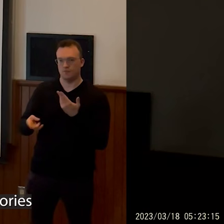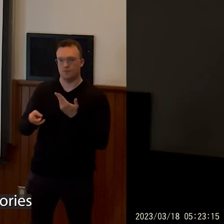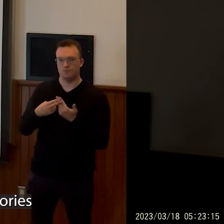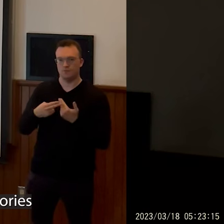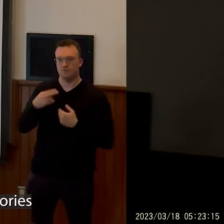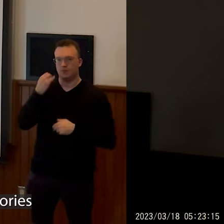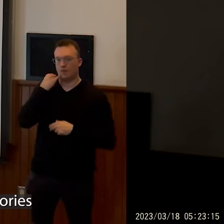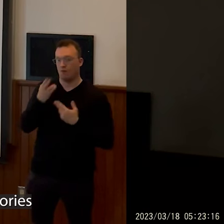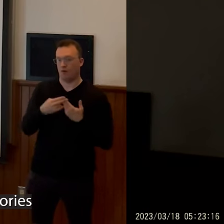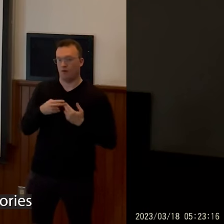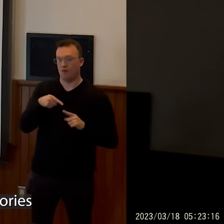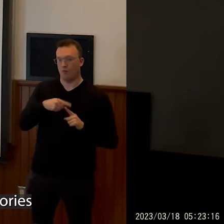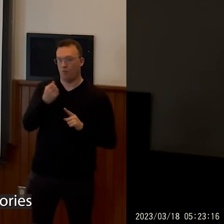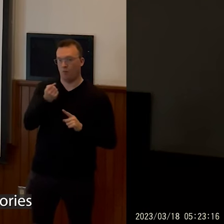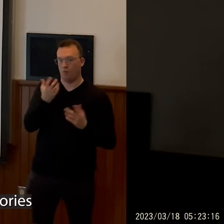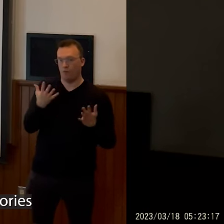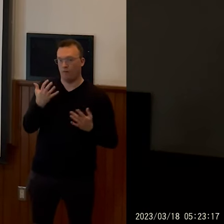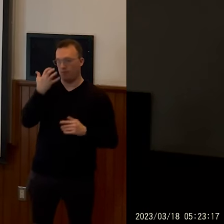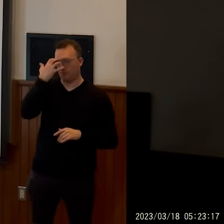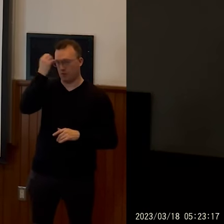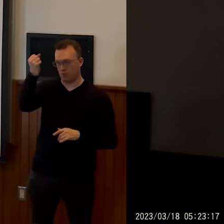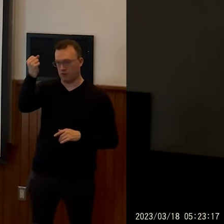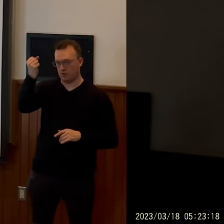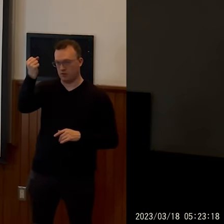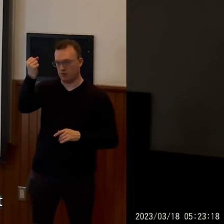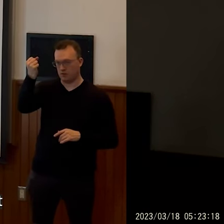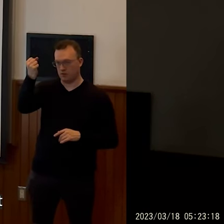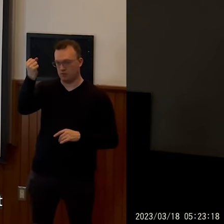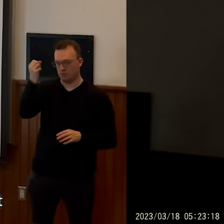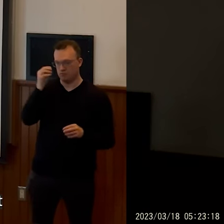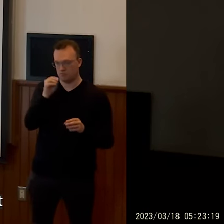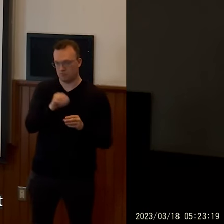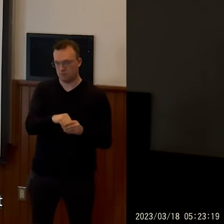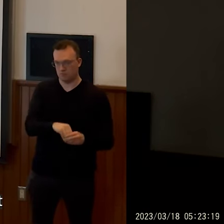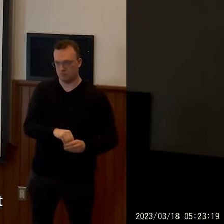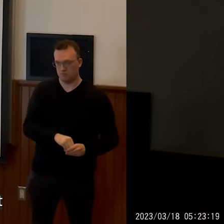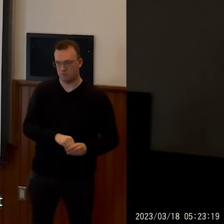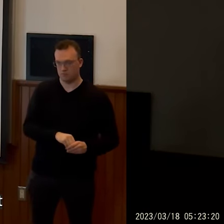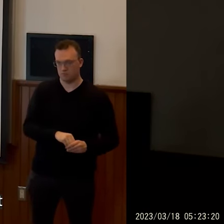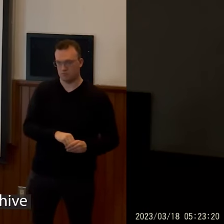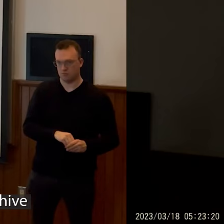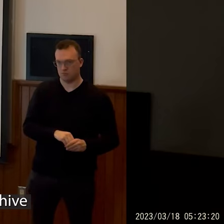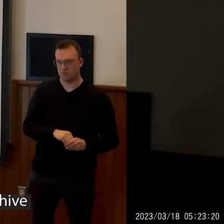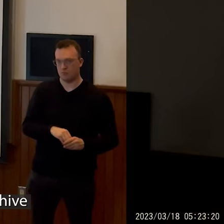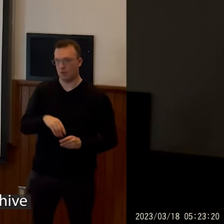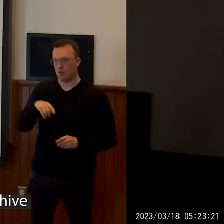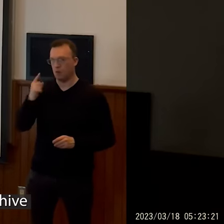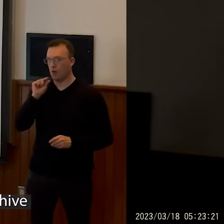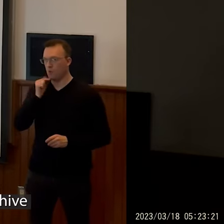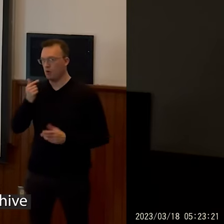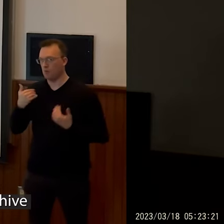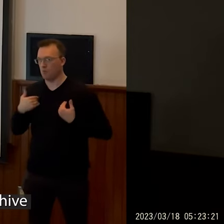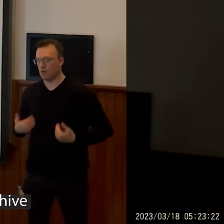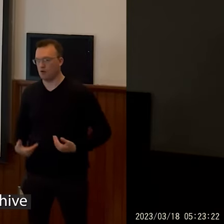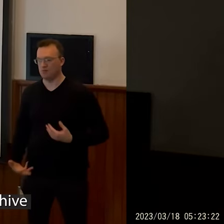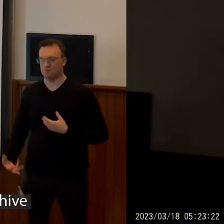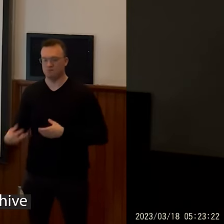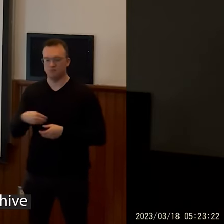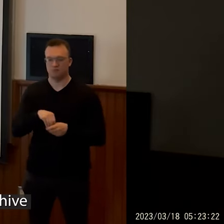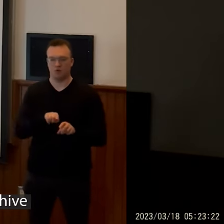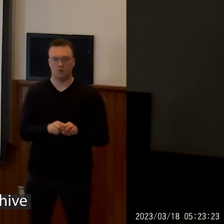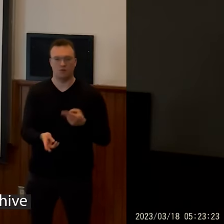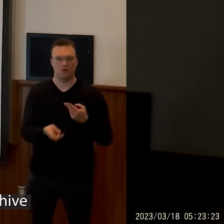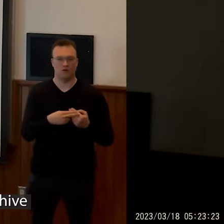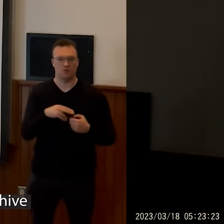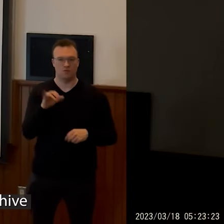archive is a place that holds memories, then you could argue then that the black queer body is also an archive,